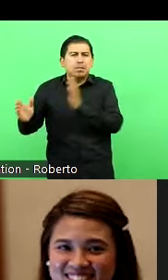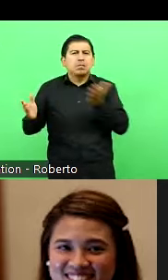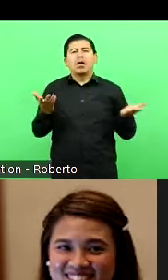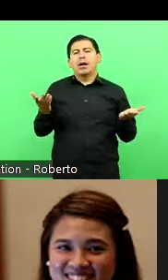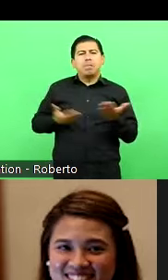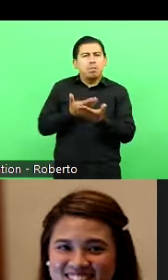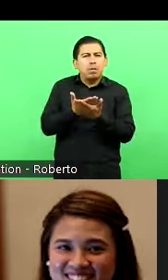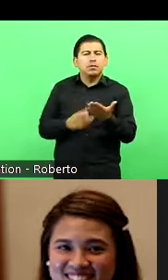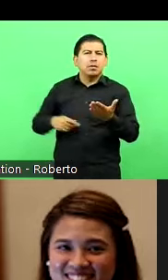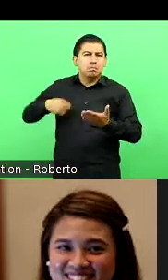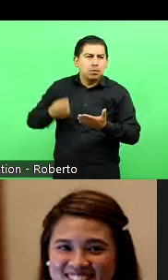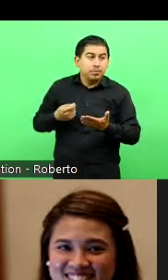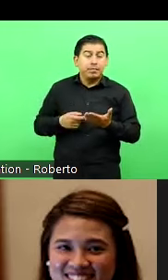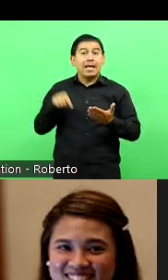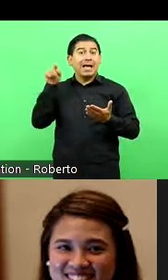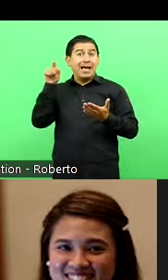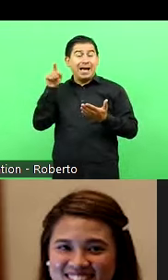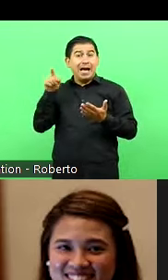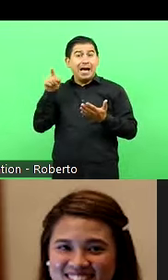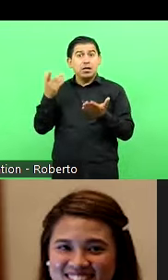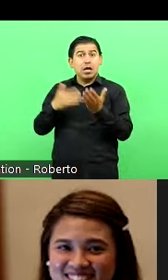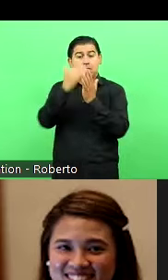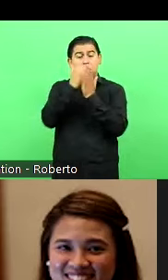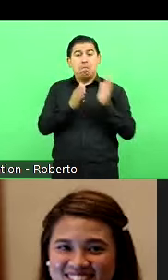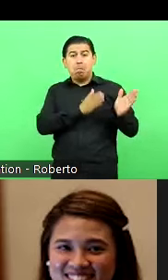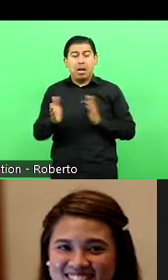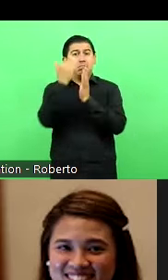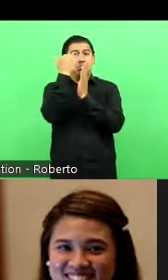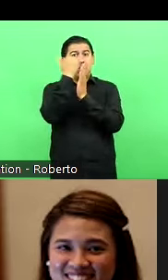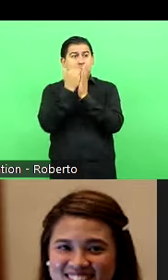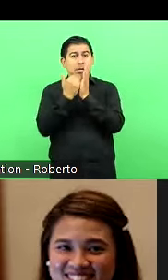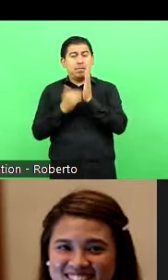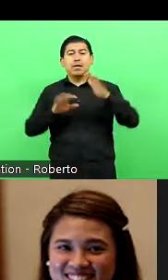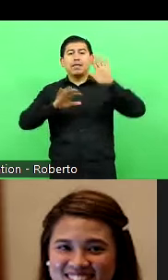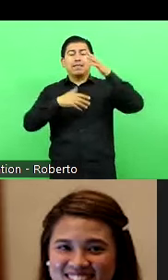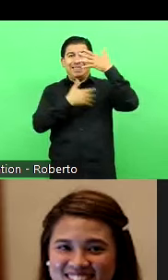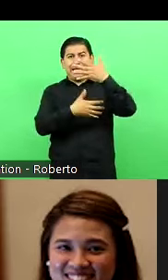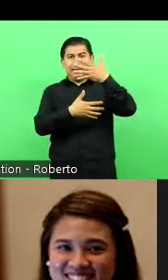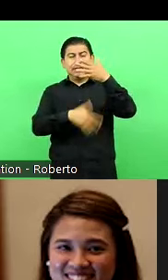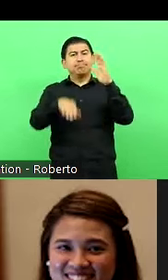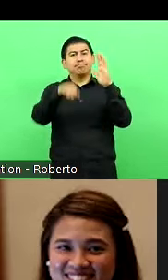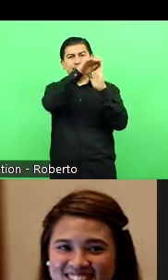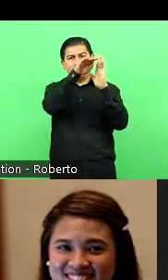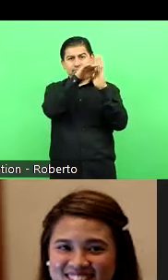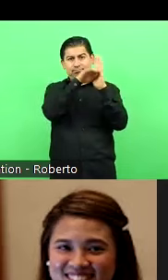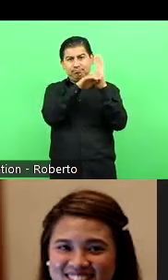And from here, we have identified particular areas where we can